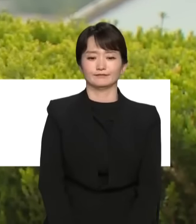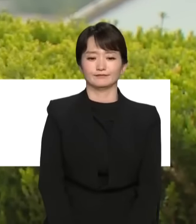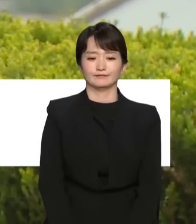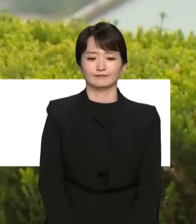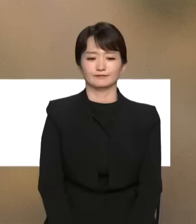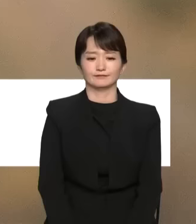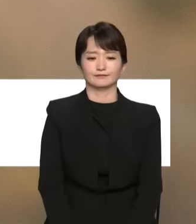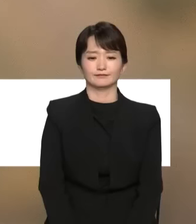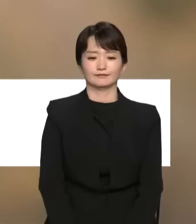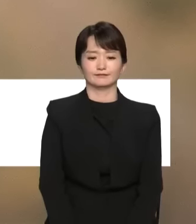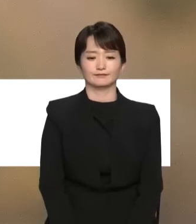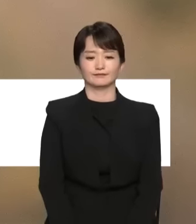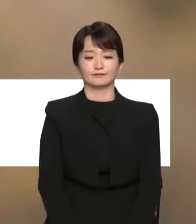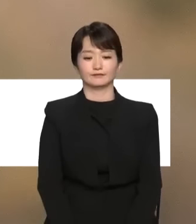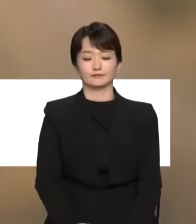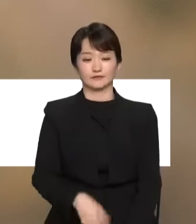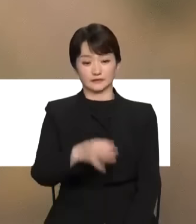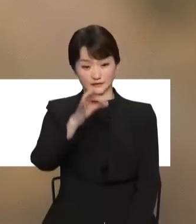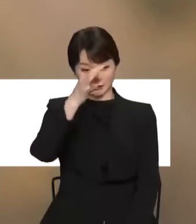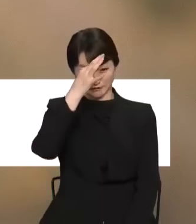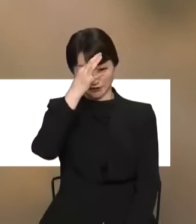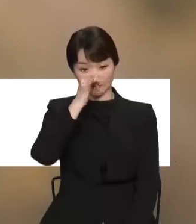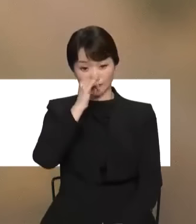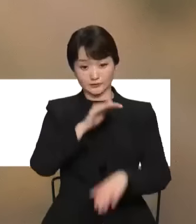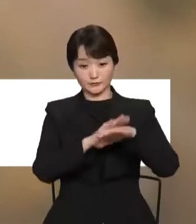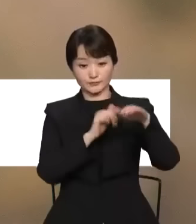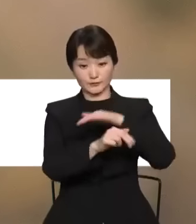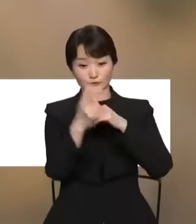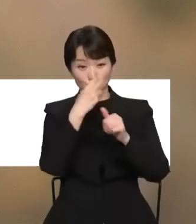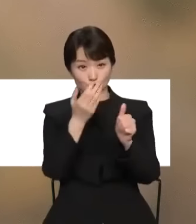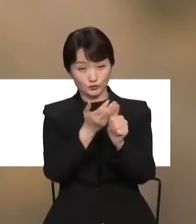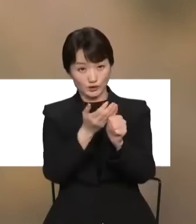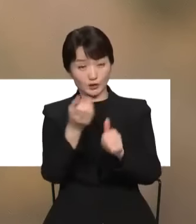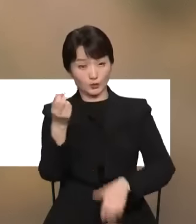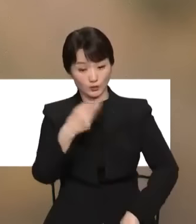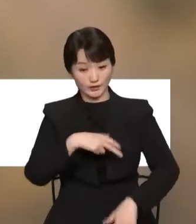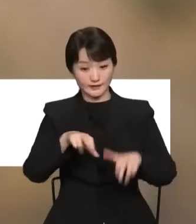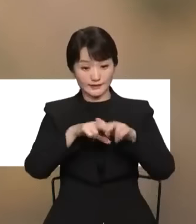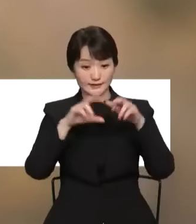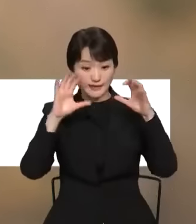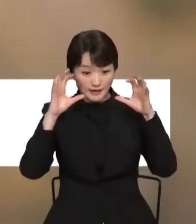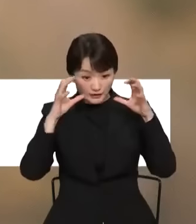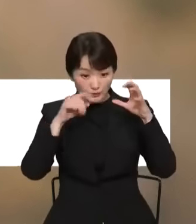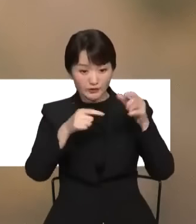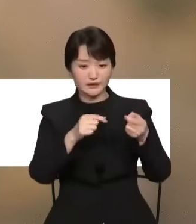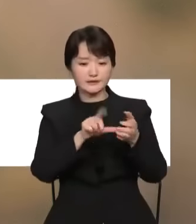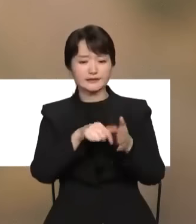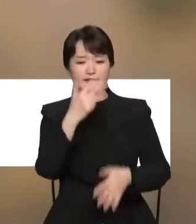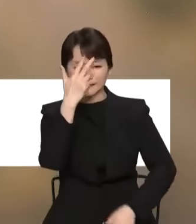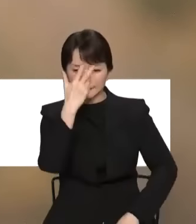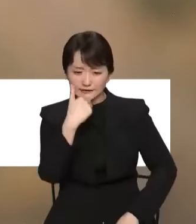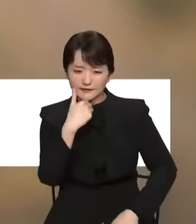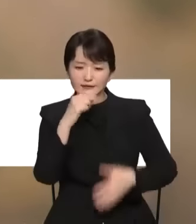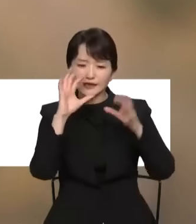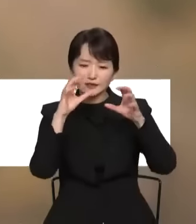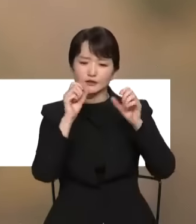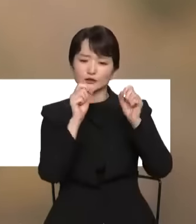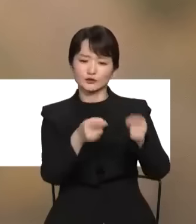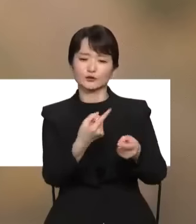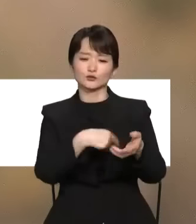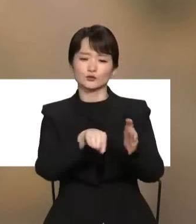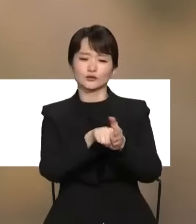any sports. Mm. So that's why it was founded, and not to develop talented players. Mm. It was just for